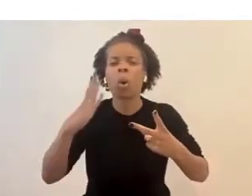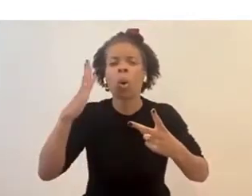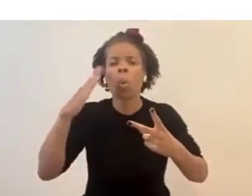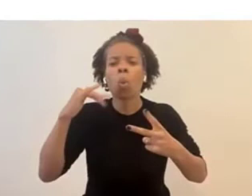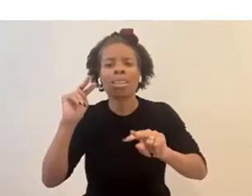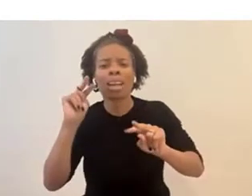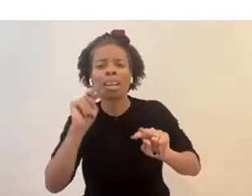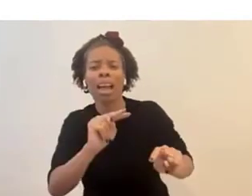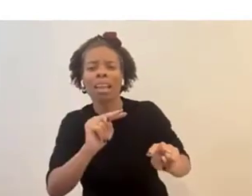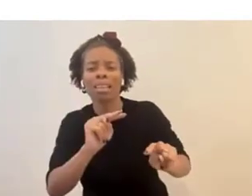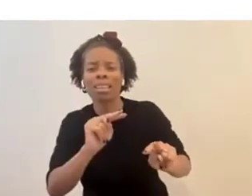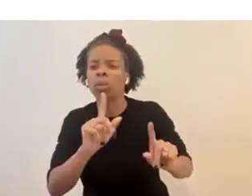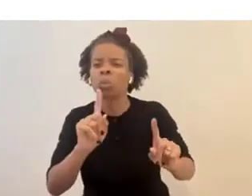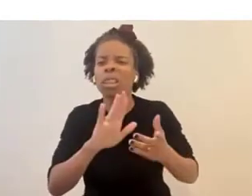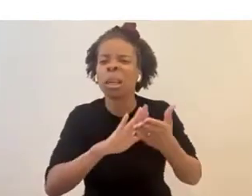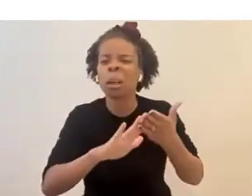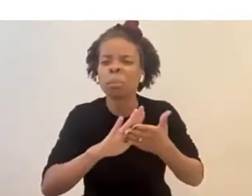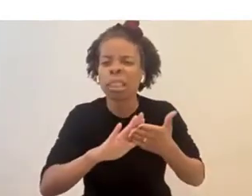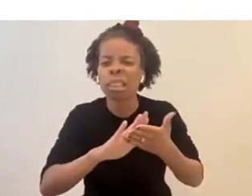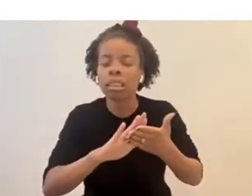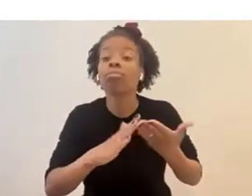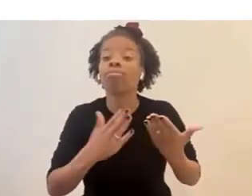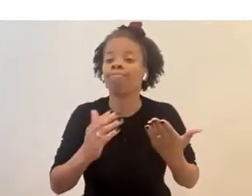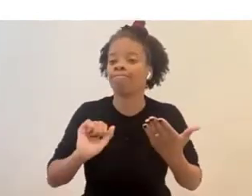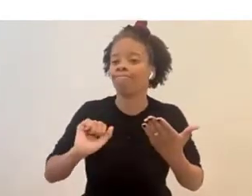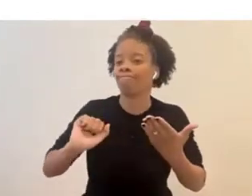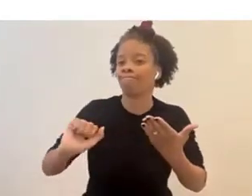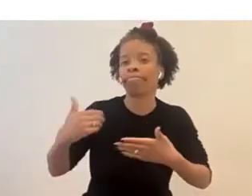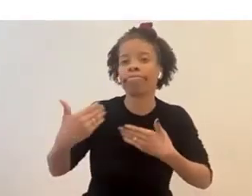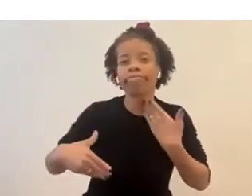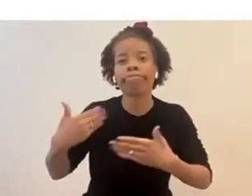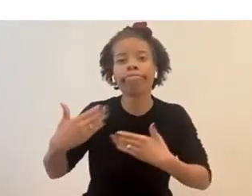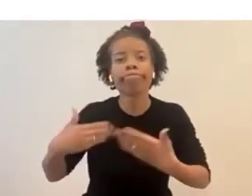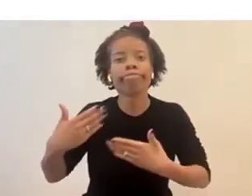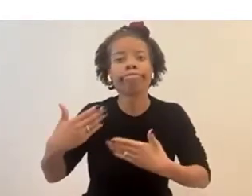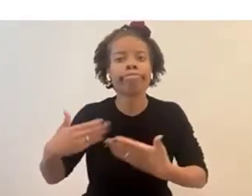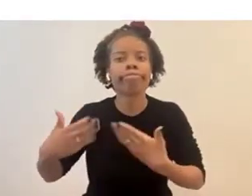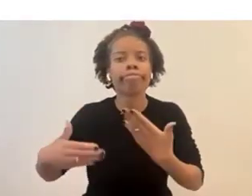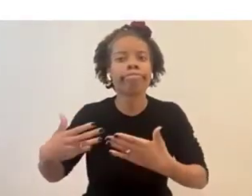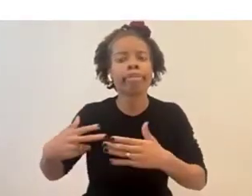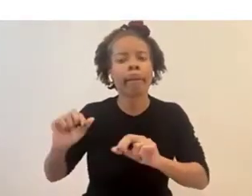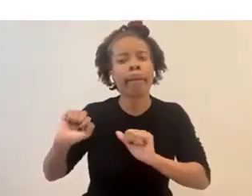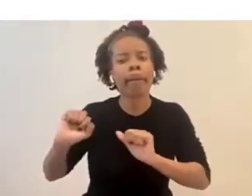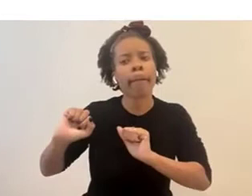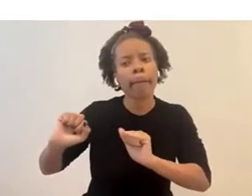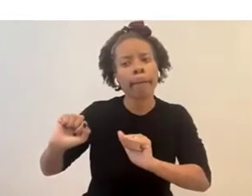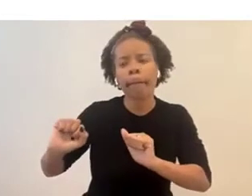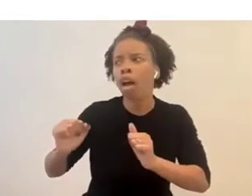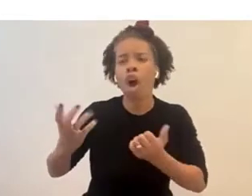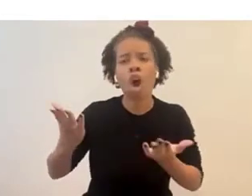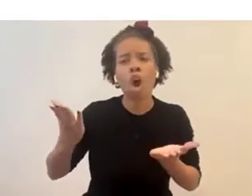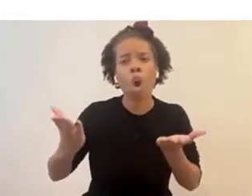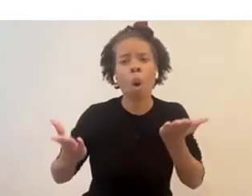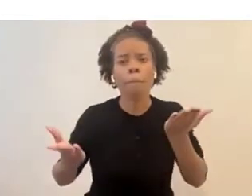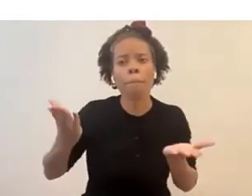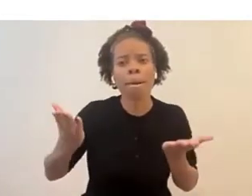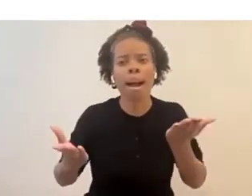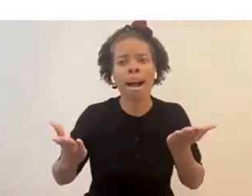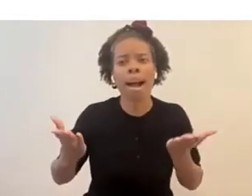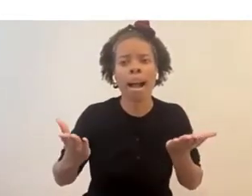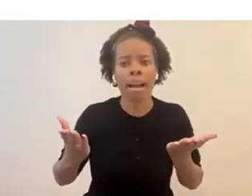was a dimension that was really looking at storytelling, where we were always comparing